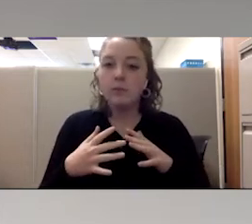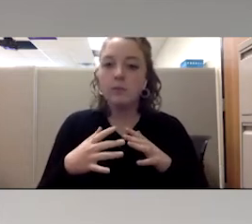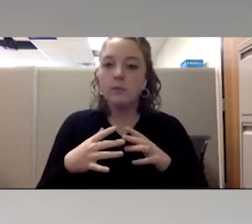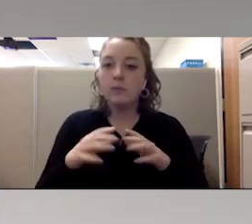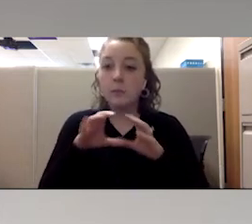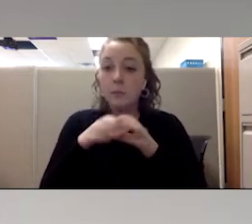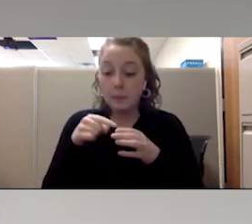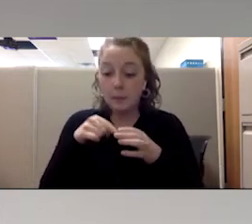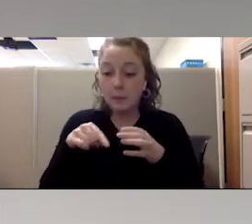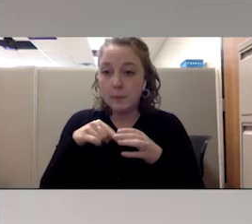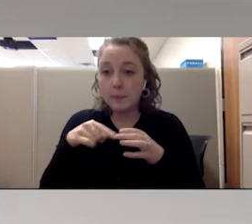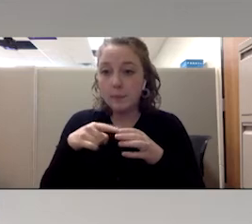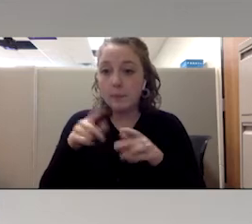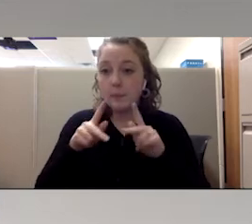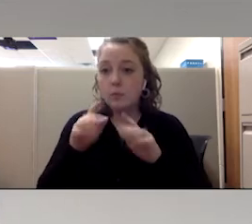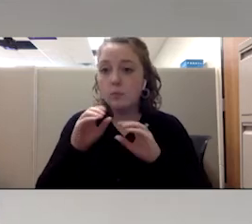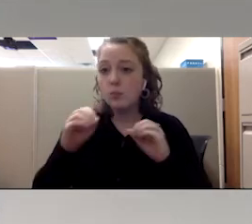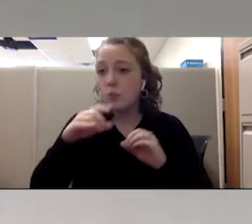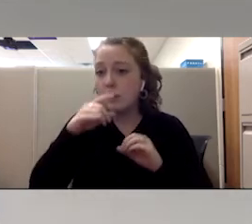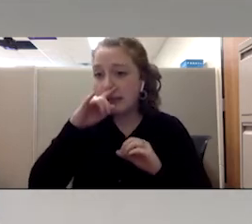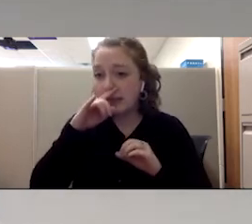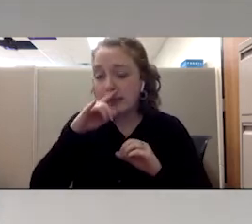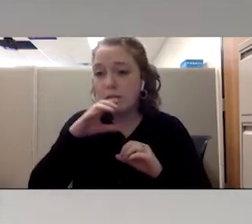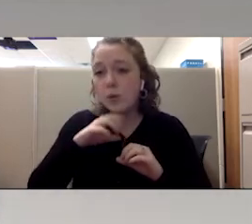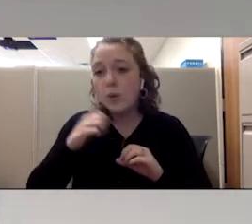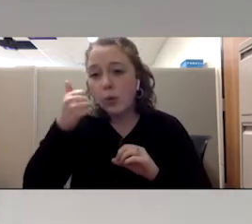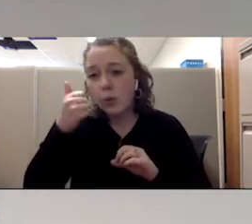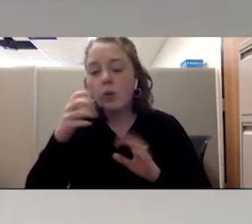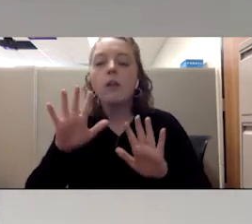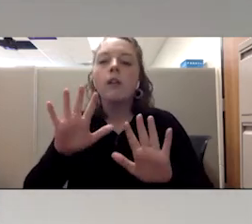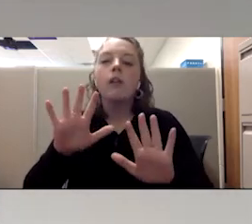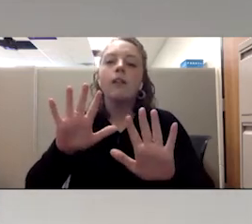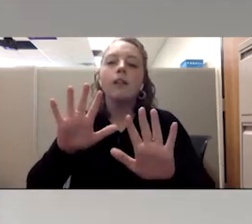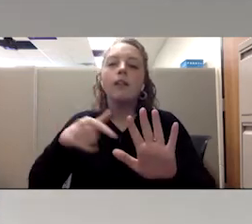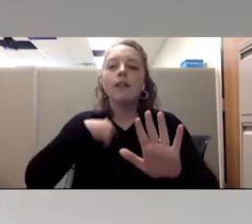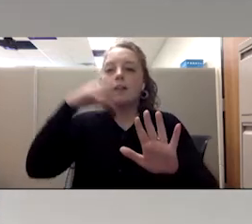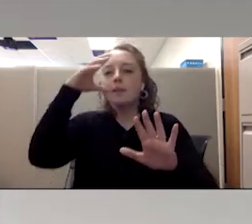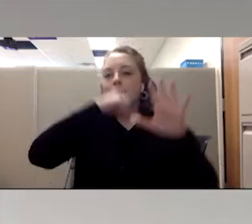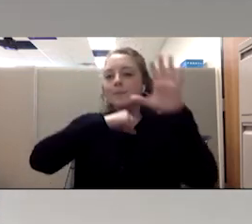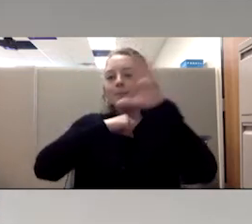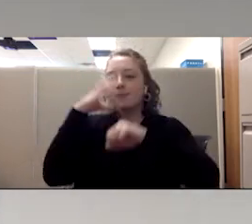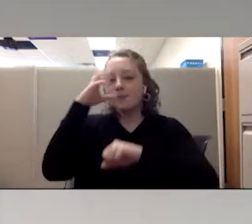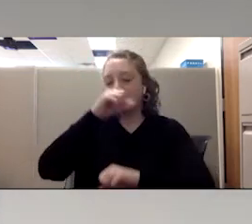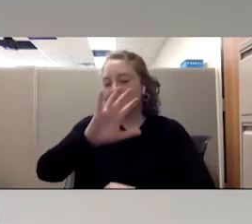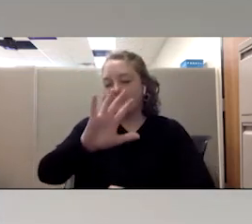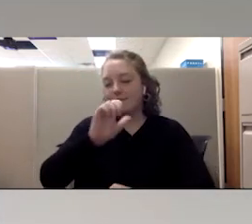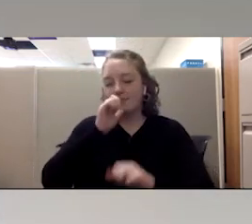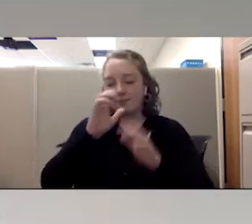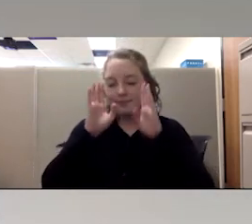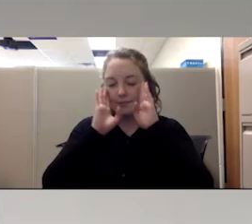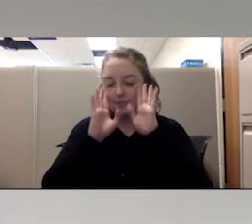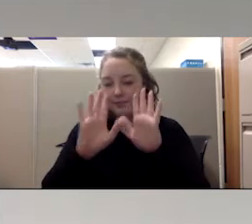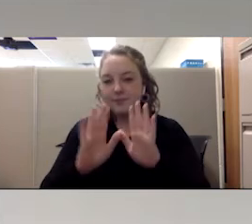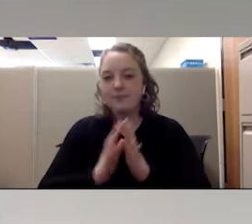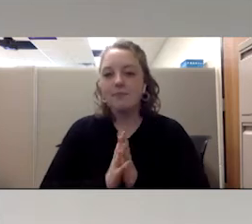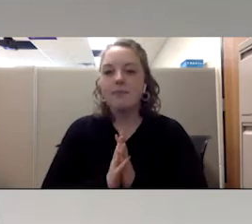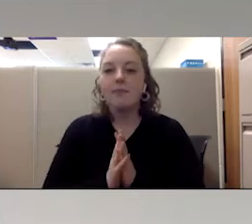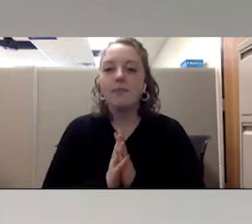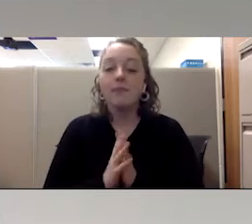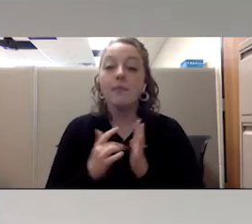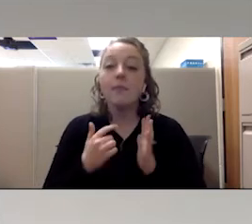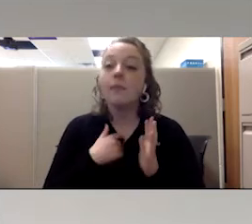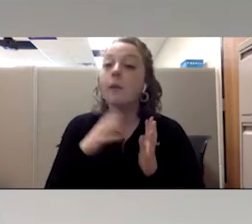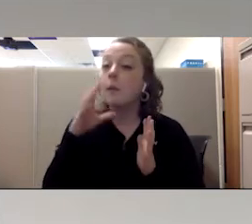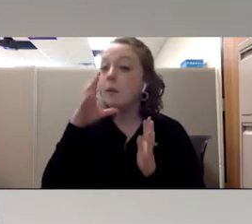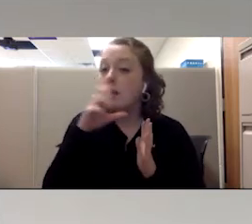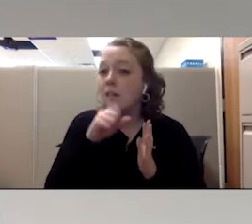Probably, look, I'm speculating. Y'all don't want to hear me. I'm guessing that would for the most part explain